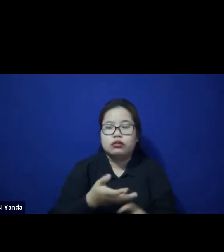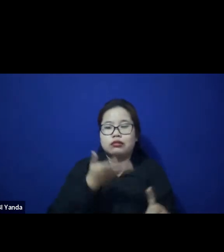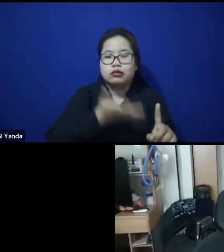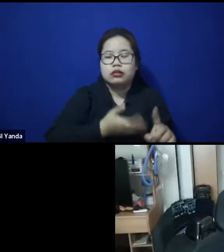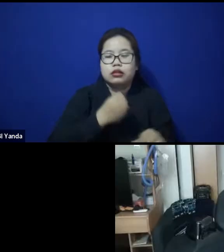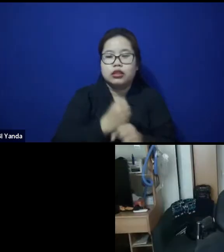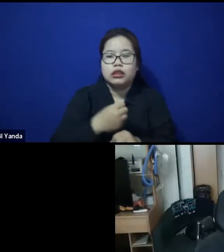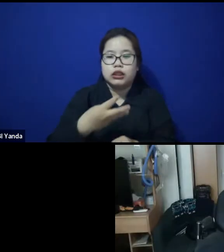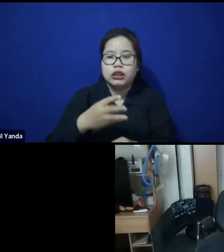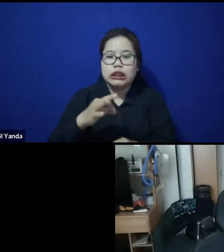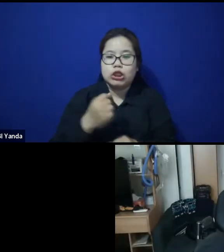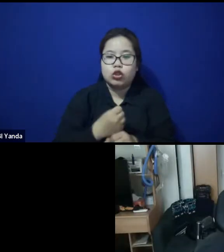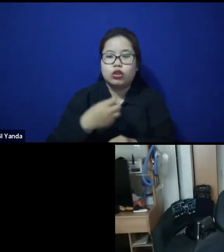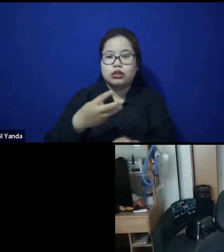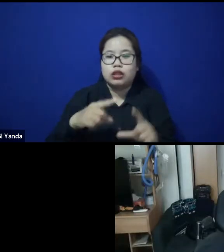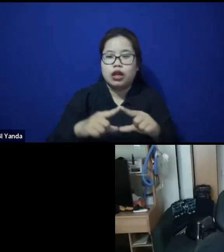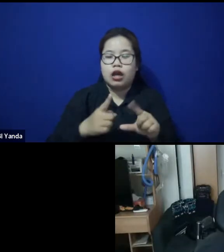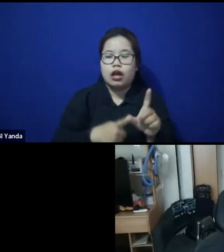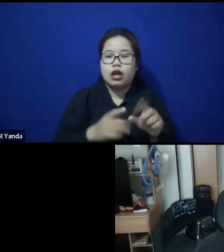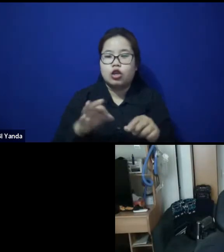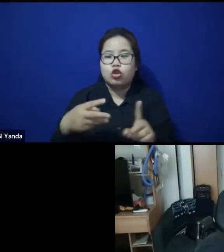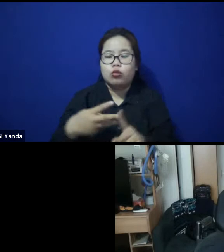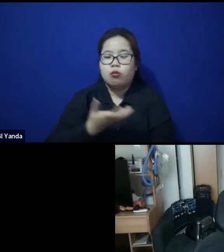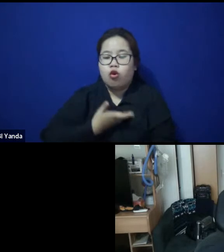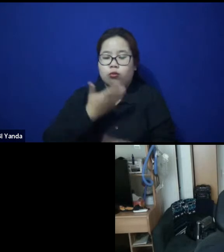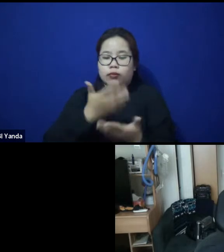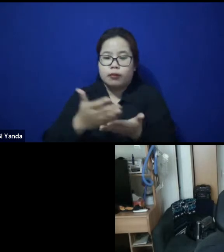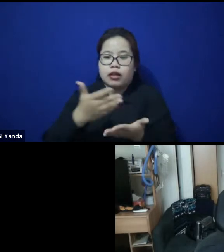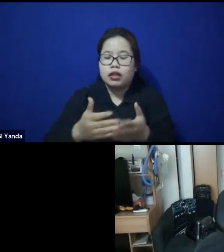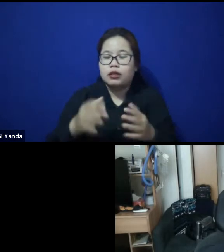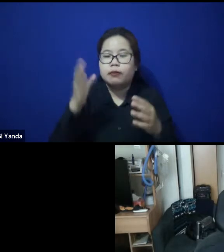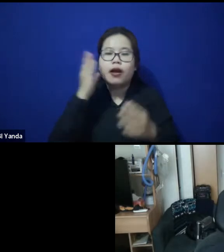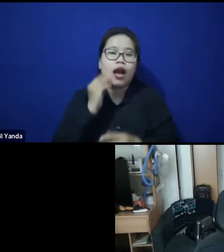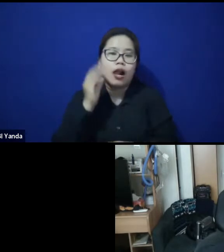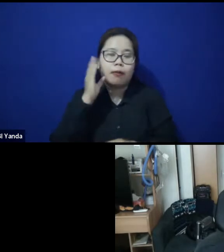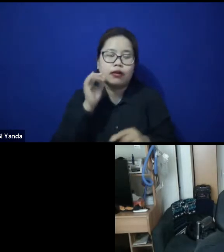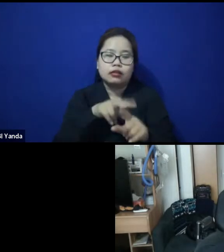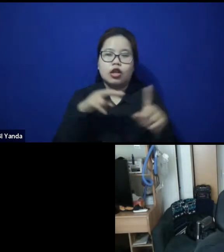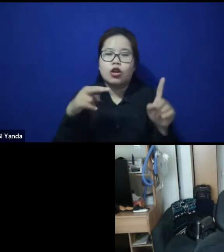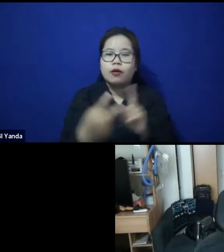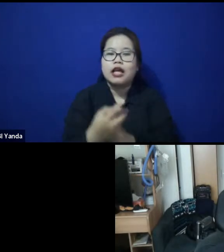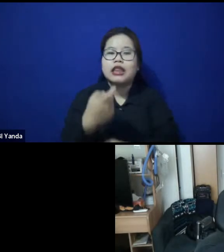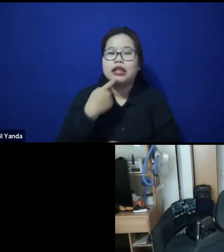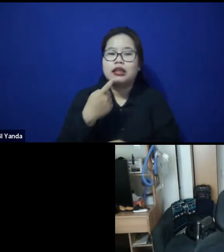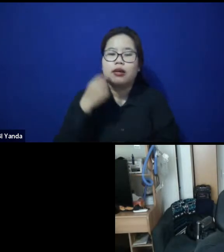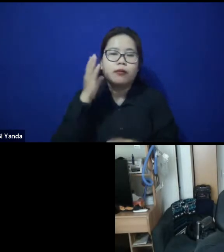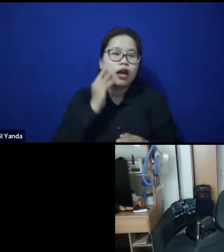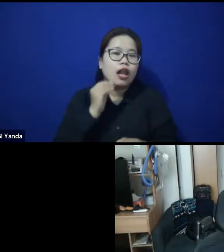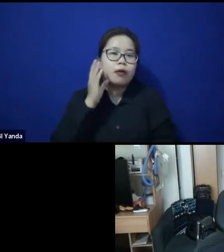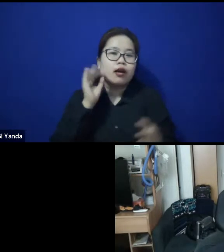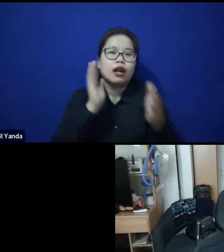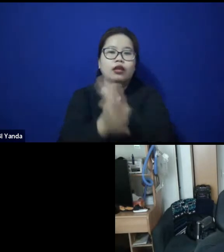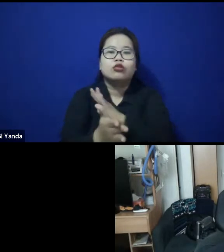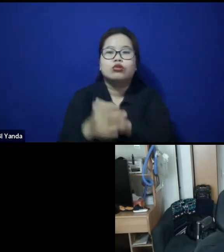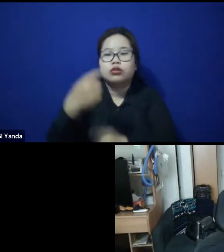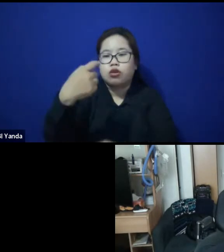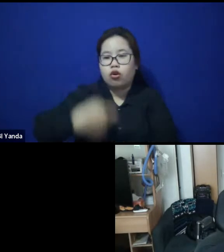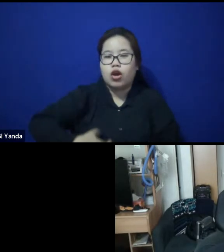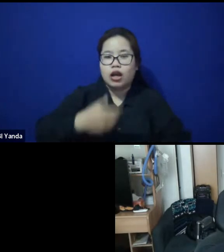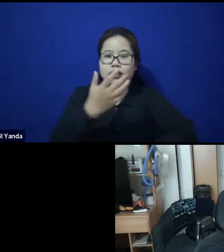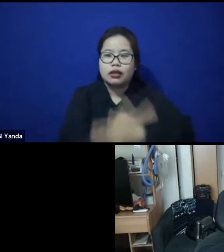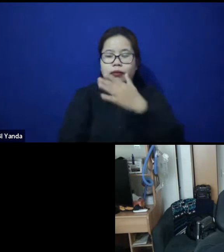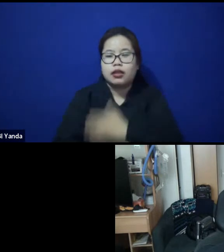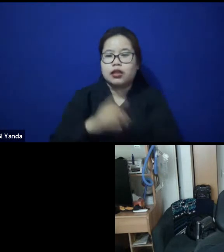his perspective on his lived experience as a person with disability in Australia, and also